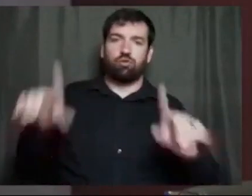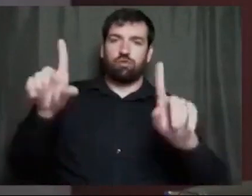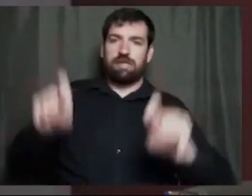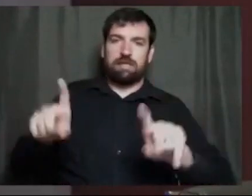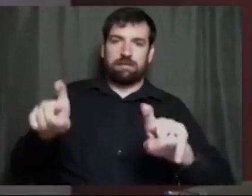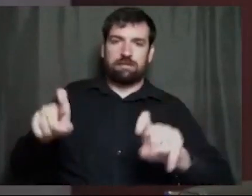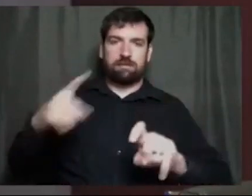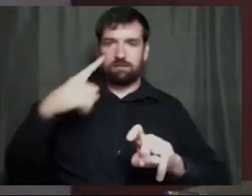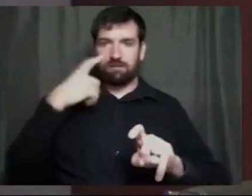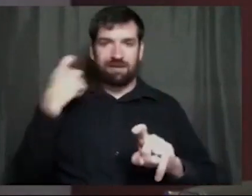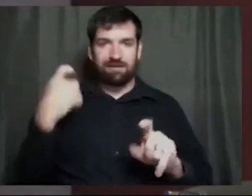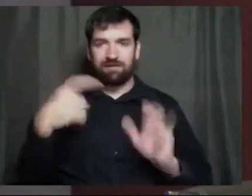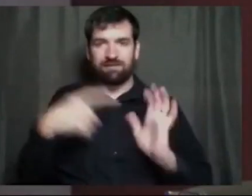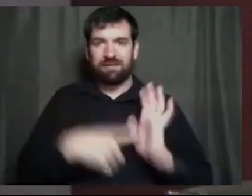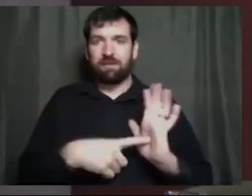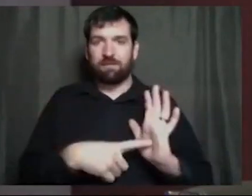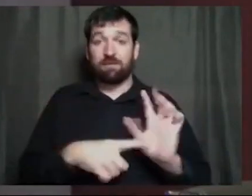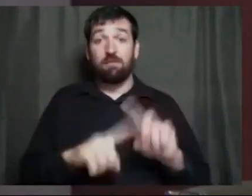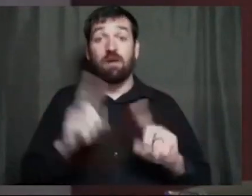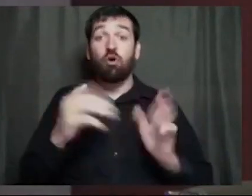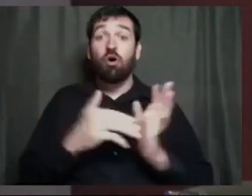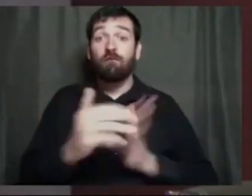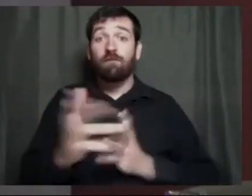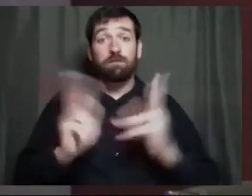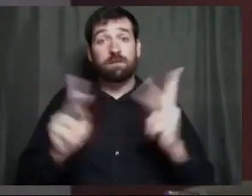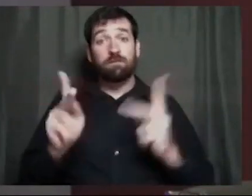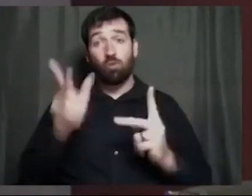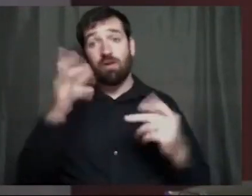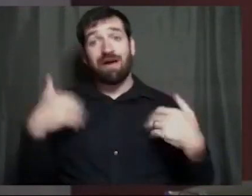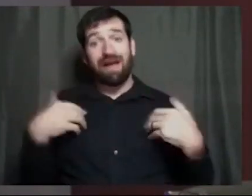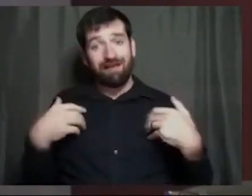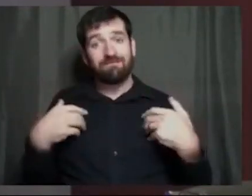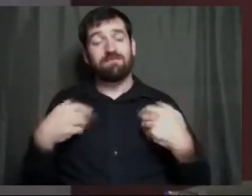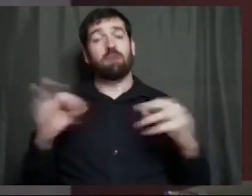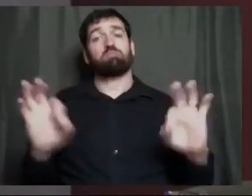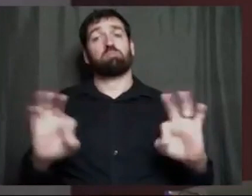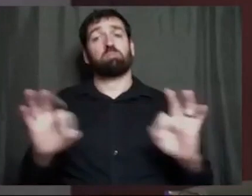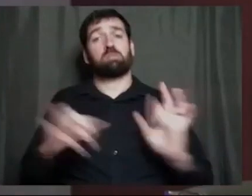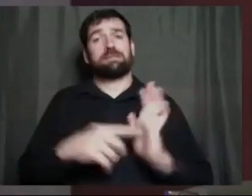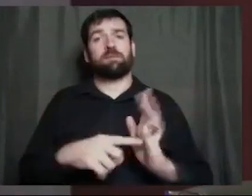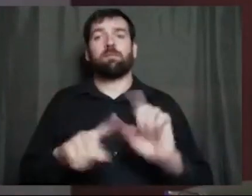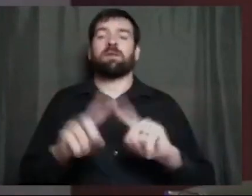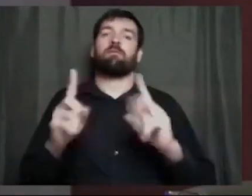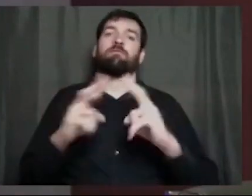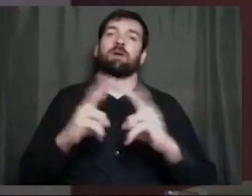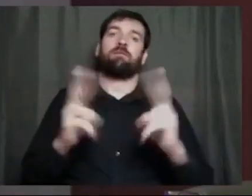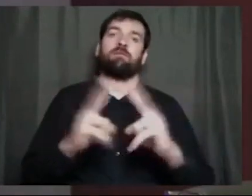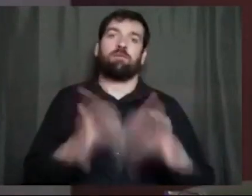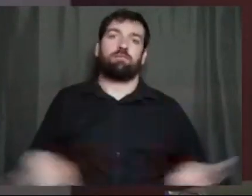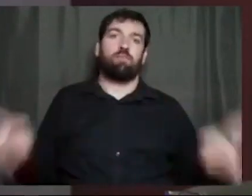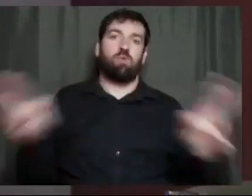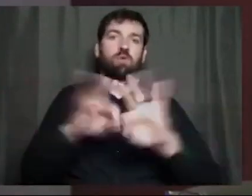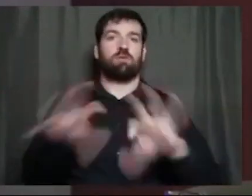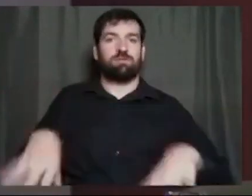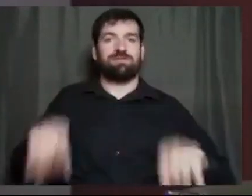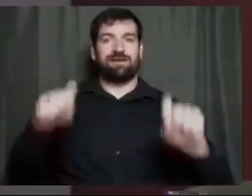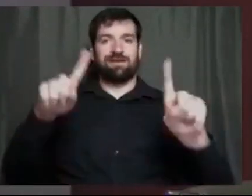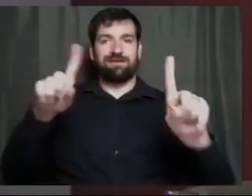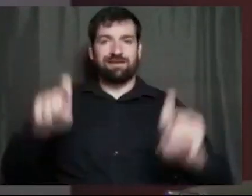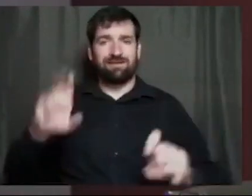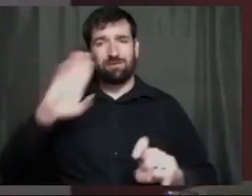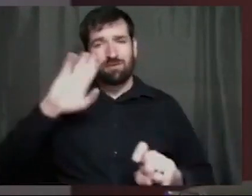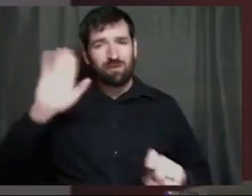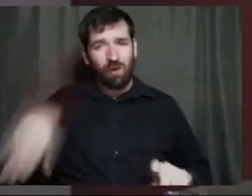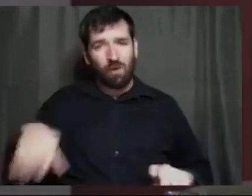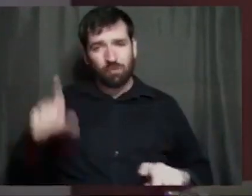but remember, oftentimes people will have mild symptoms, and it's really important to get that test so that you have your answer and you know if you need to be on home isolation